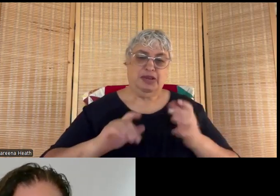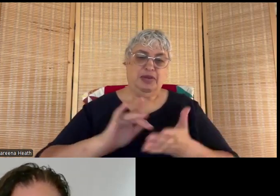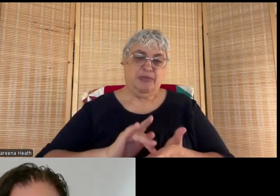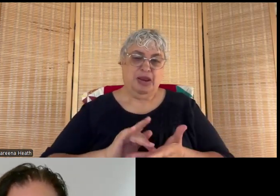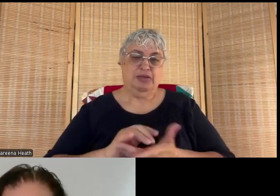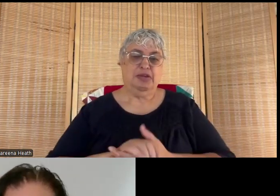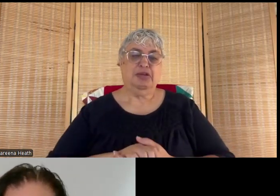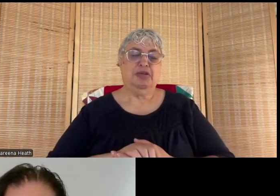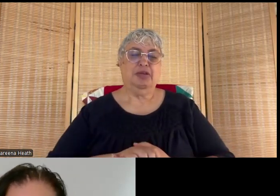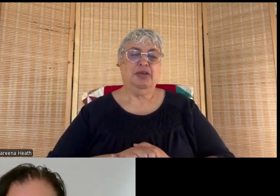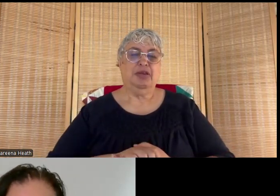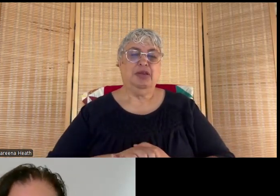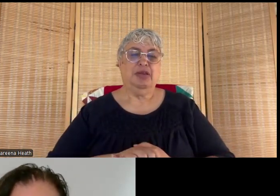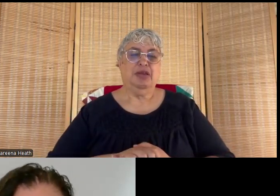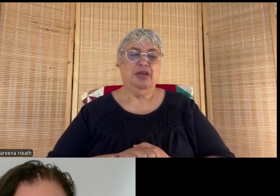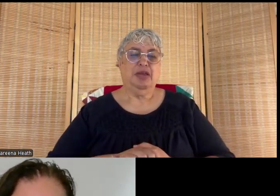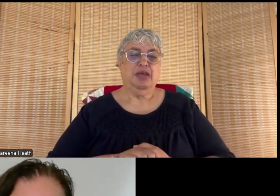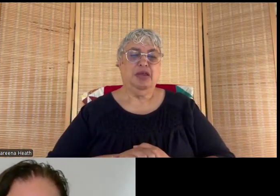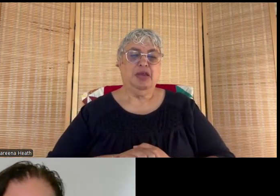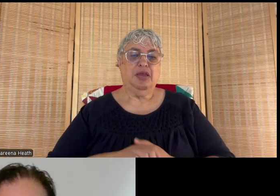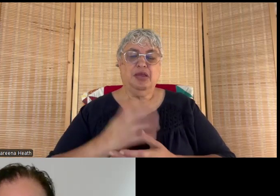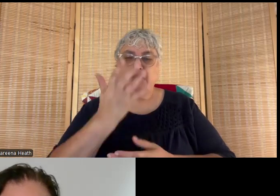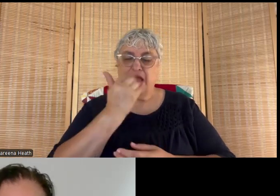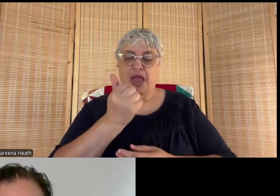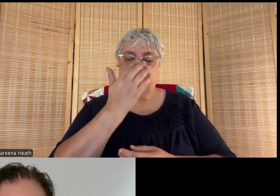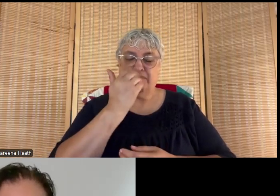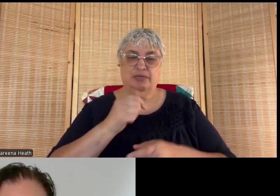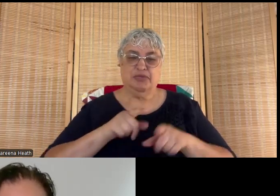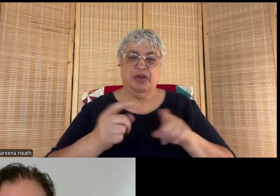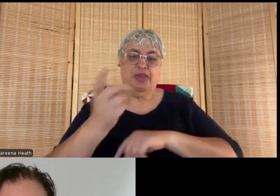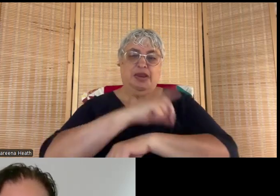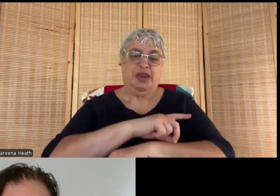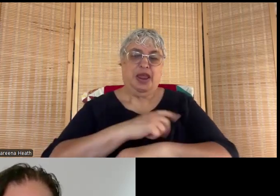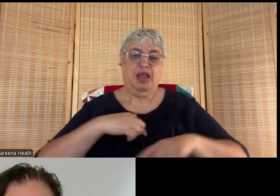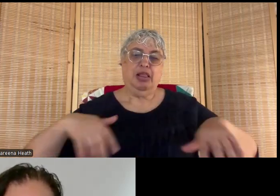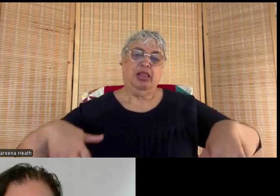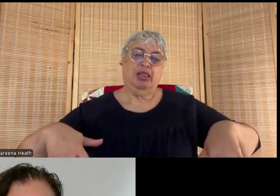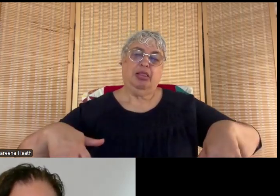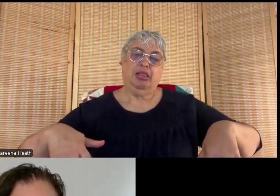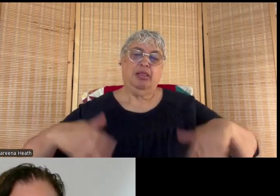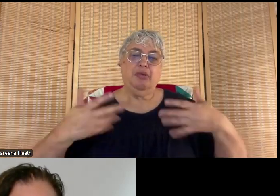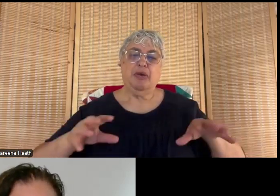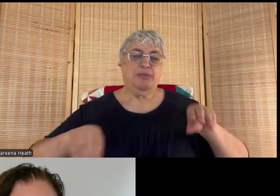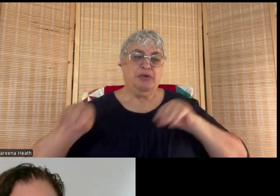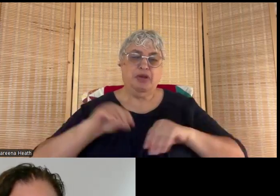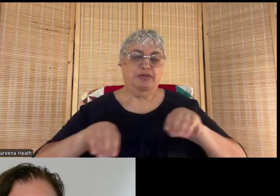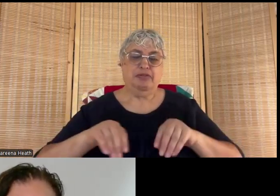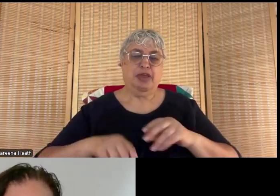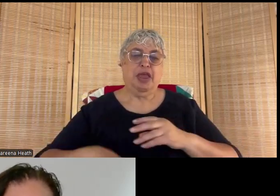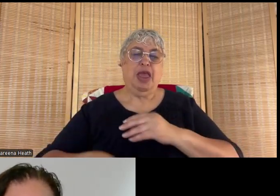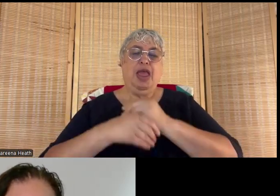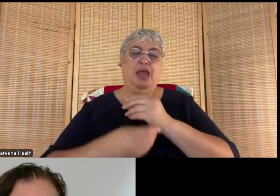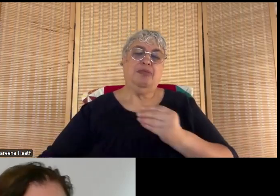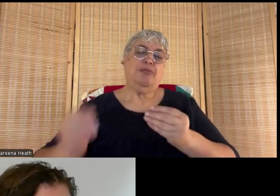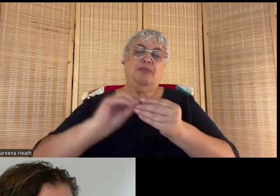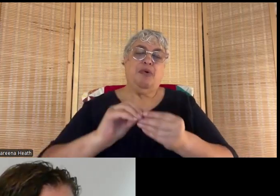medications, napping and physical inactivity, depression, alcohol use,